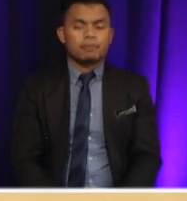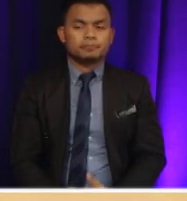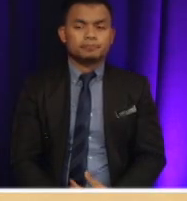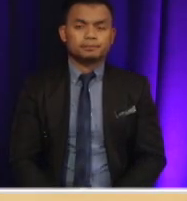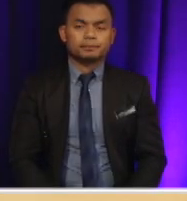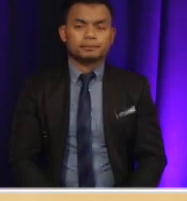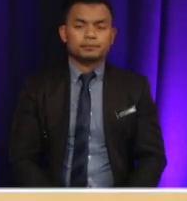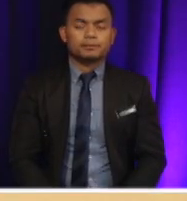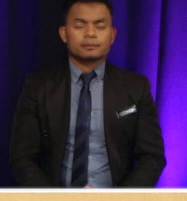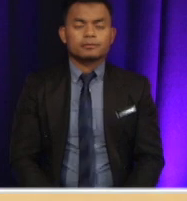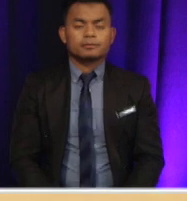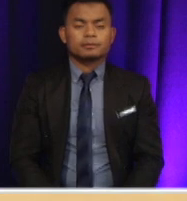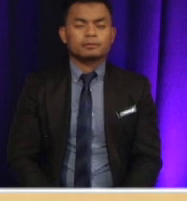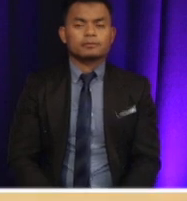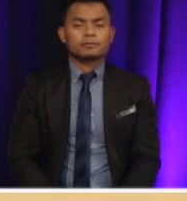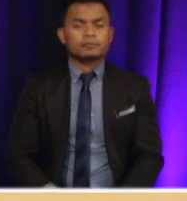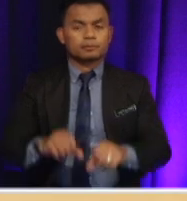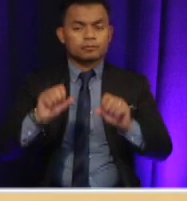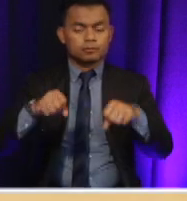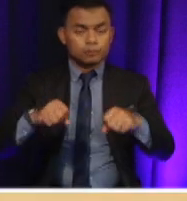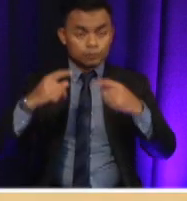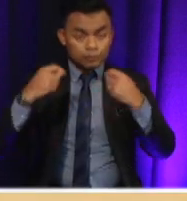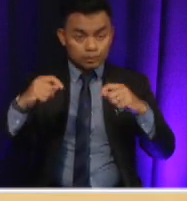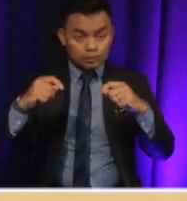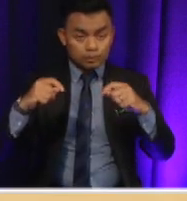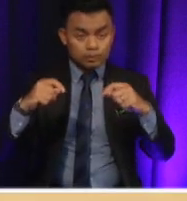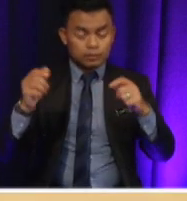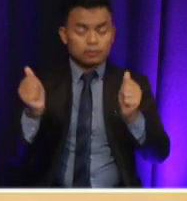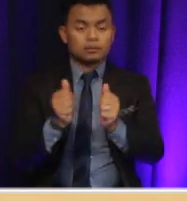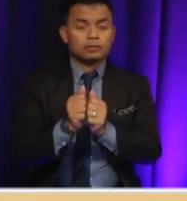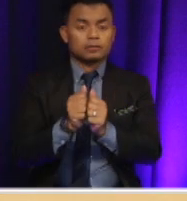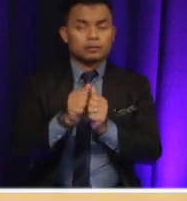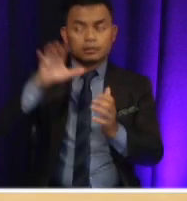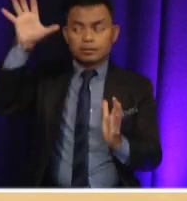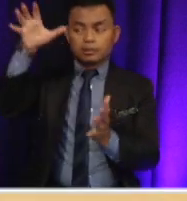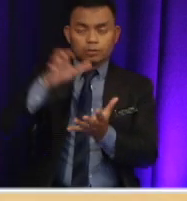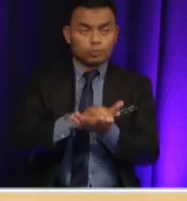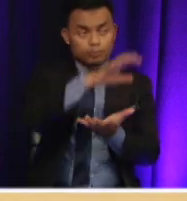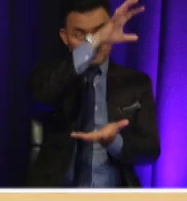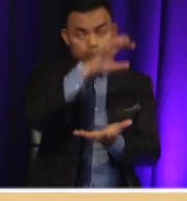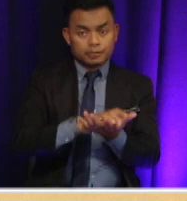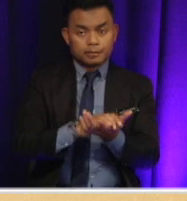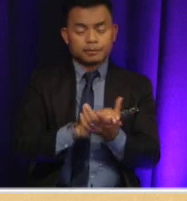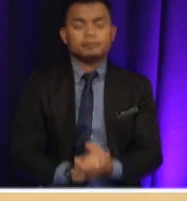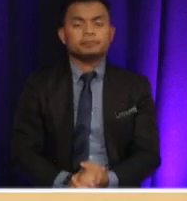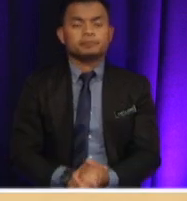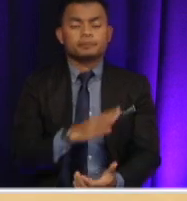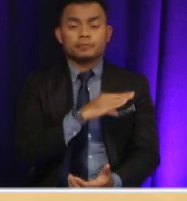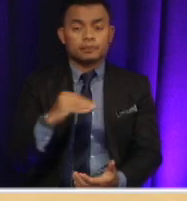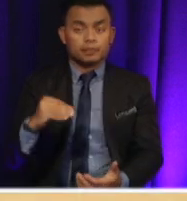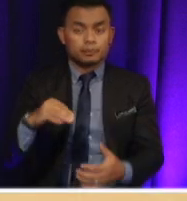can try and copy the address and do the full